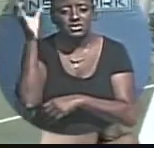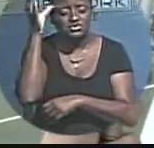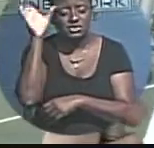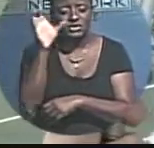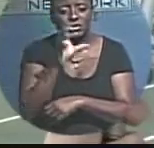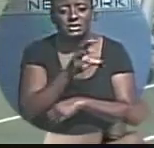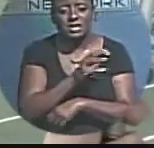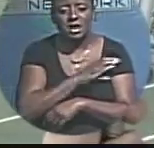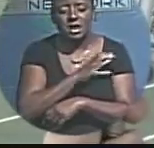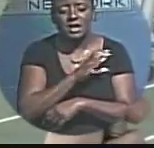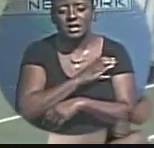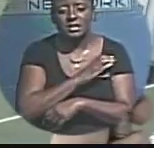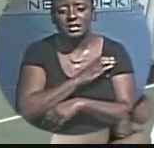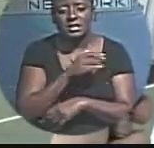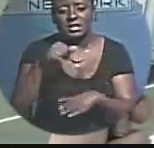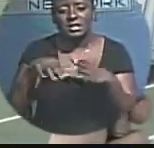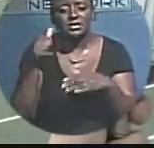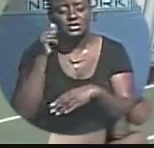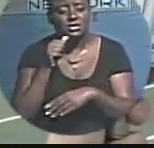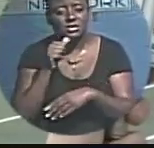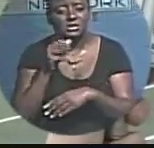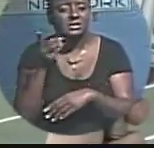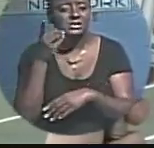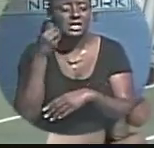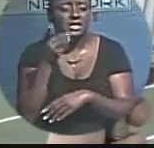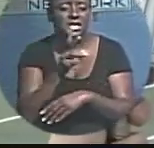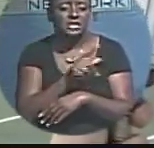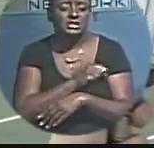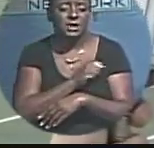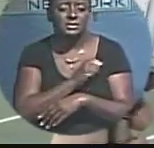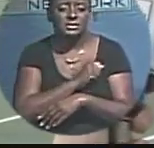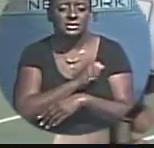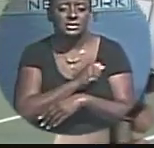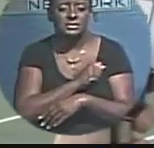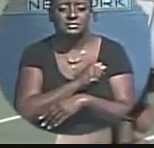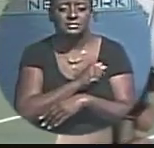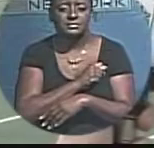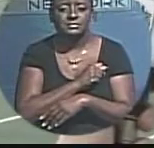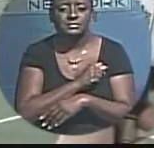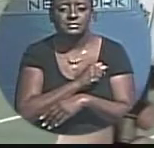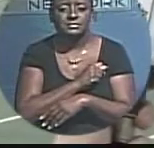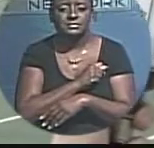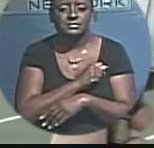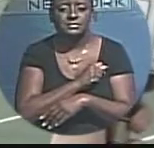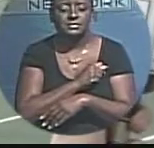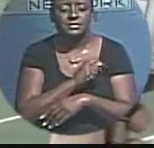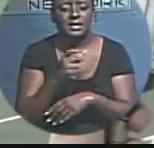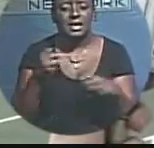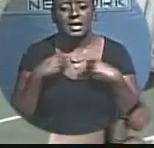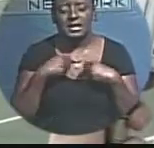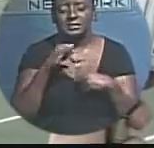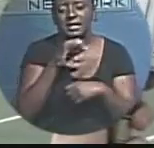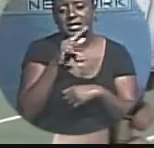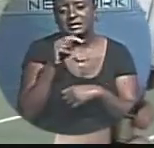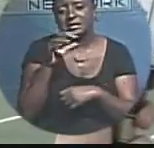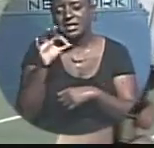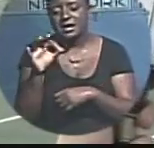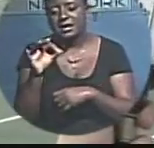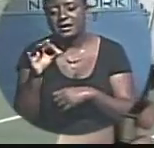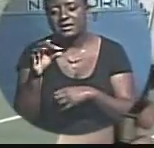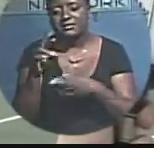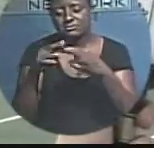ITF ranking. In the girls, we had Danielle Thompson, who made it in on her own merit because she has an ITF ranking also. Simone